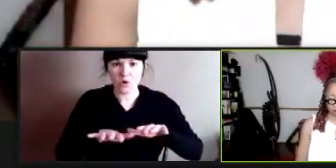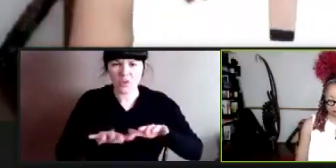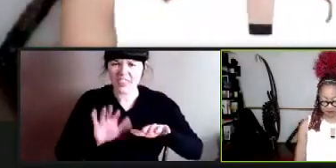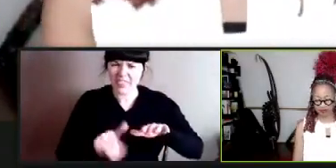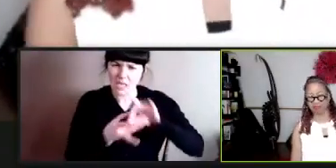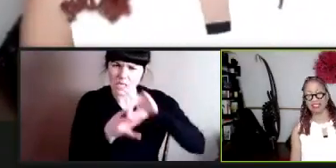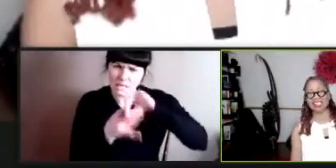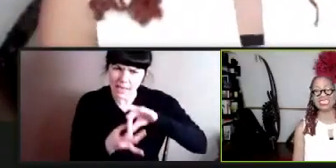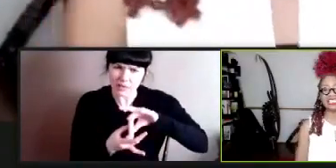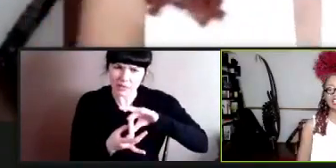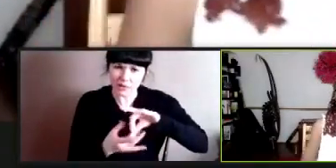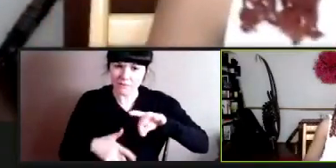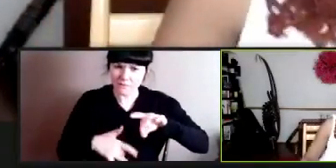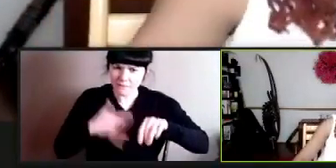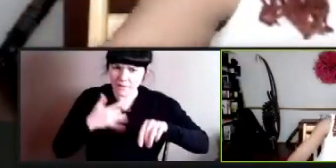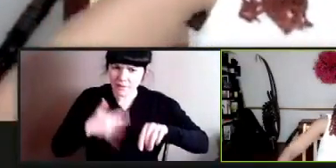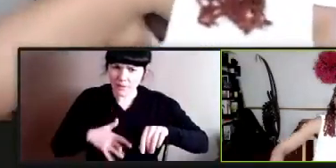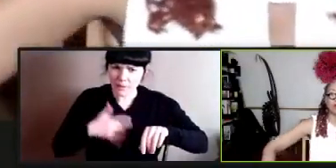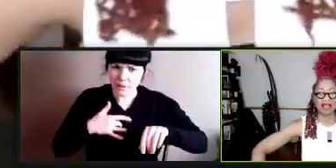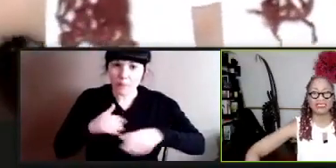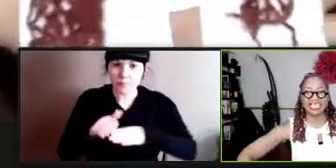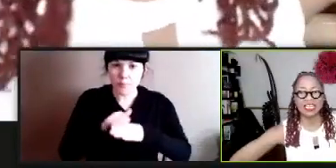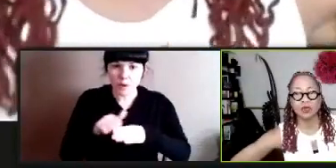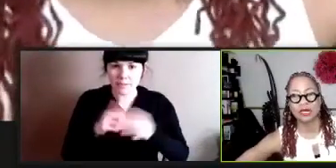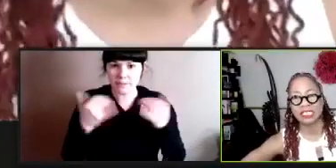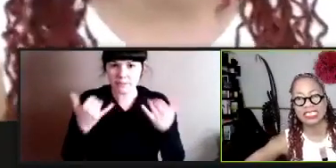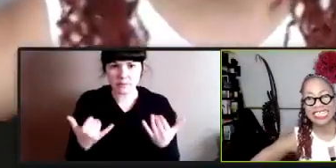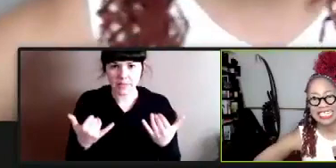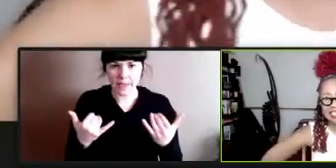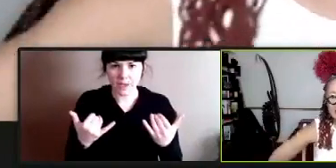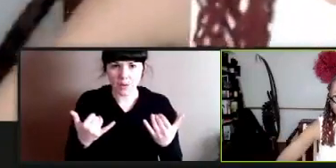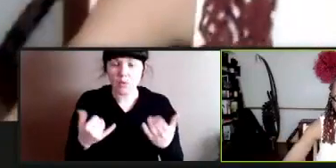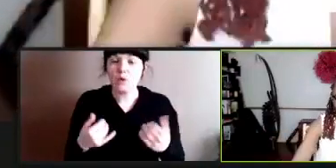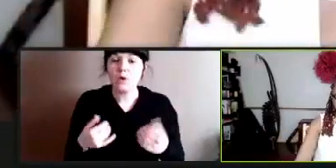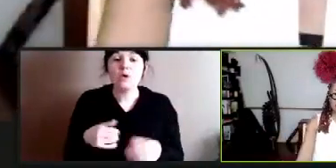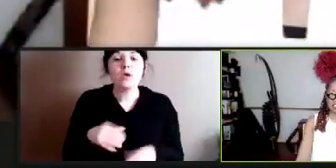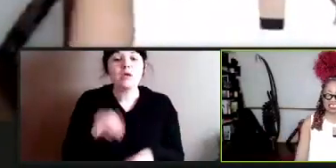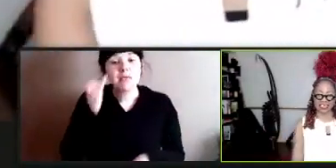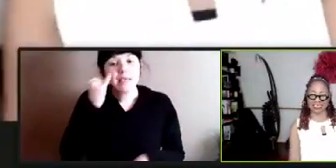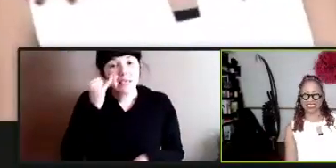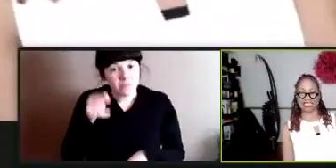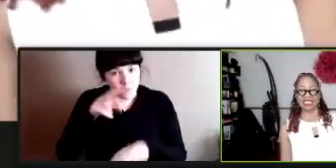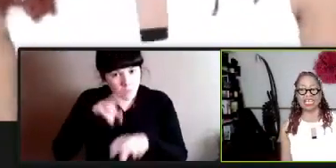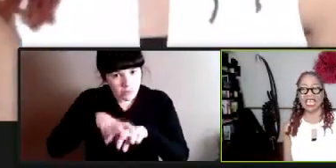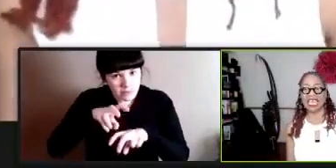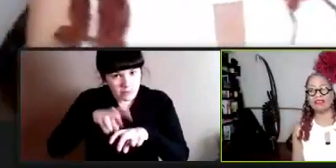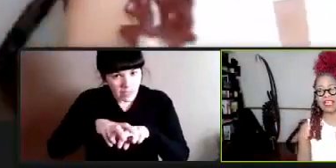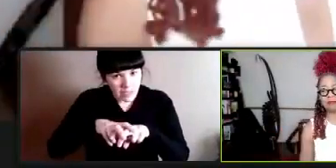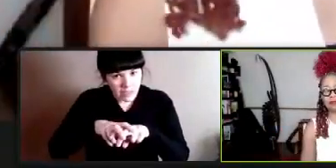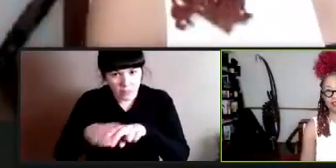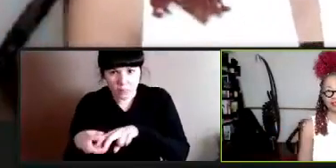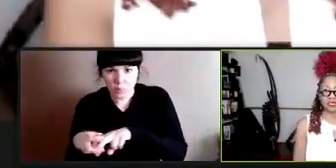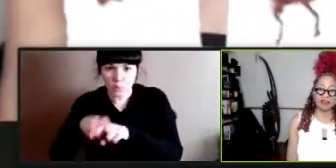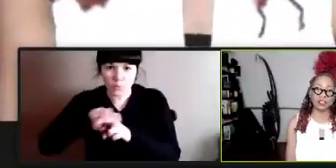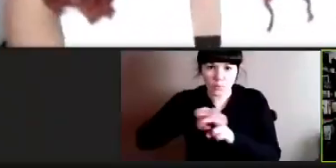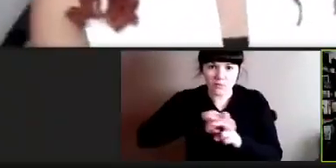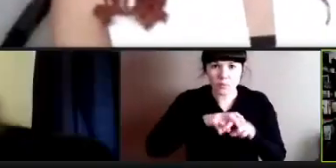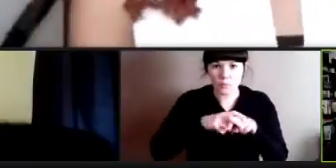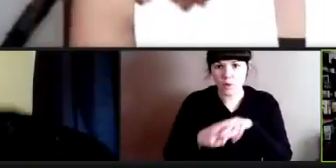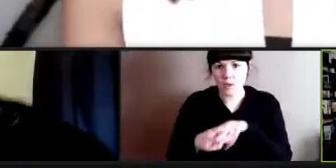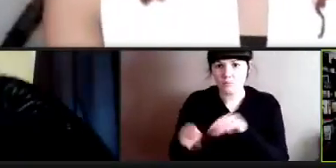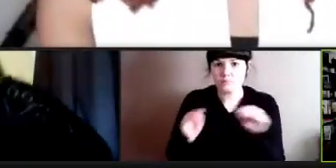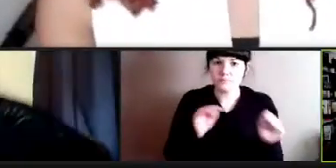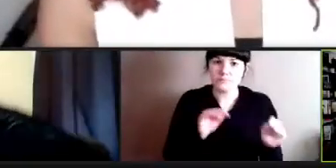now. Okay? Just move around in your seat if you're seated, and then bring yourself to